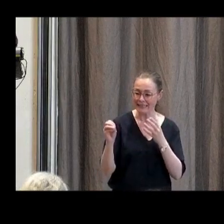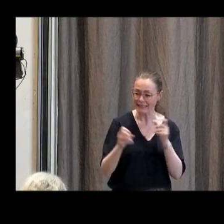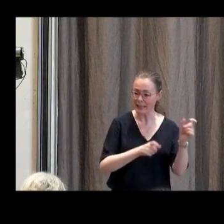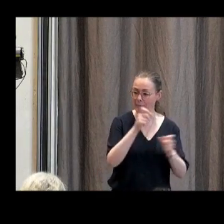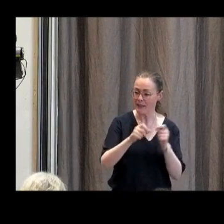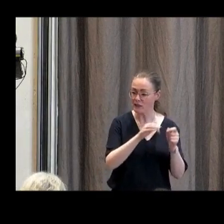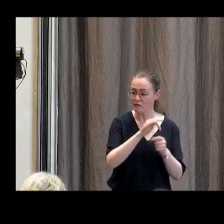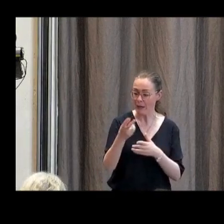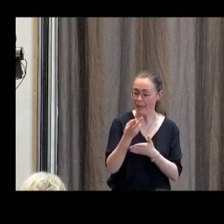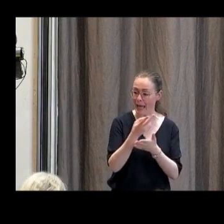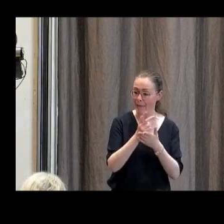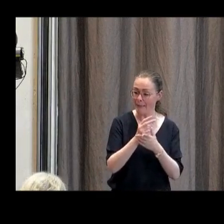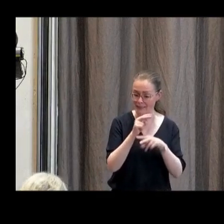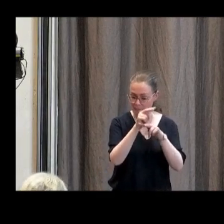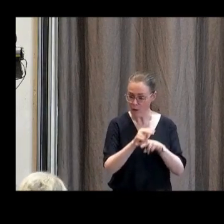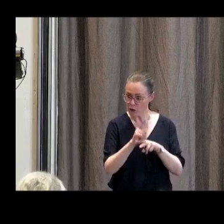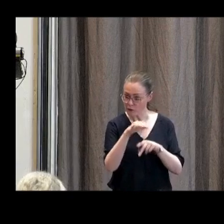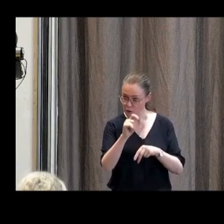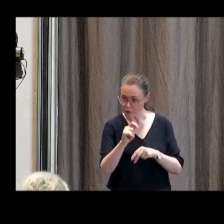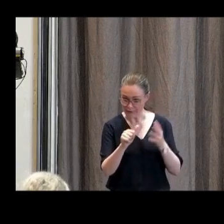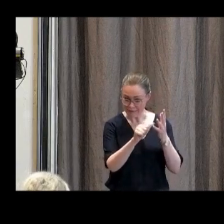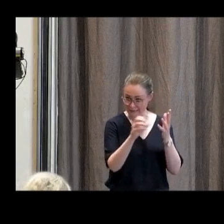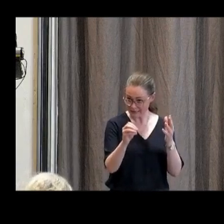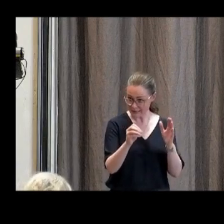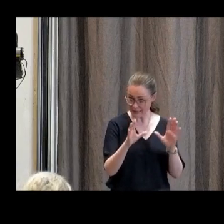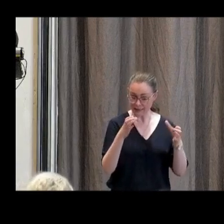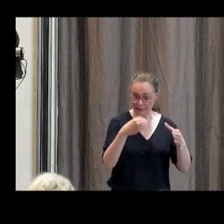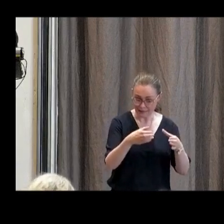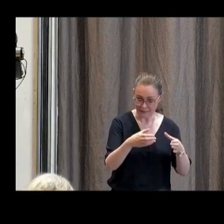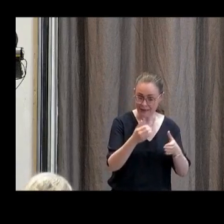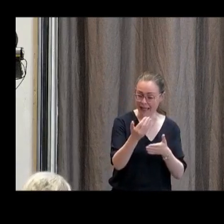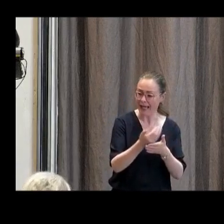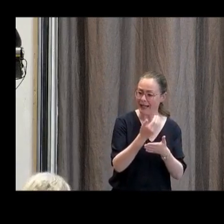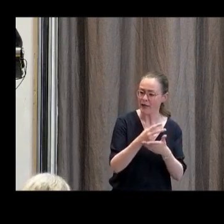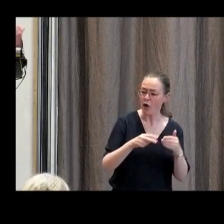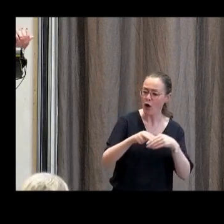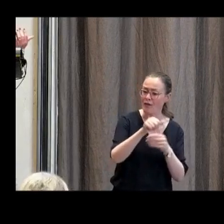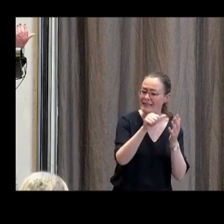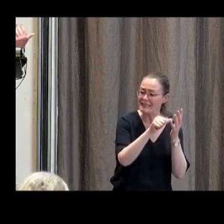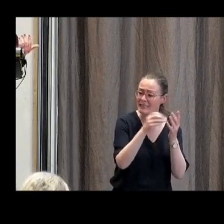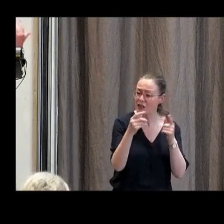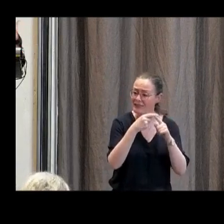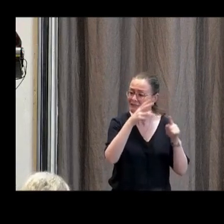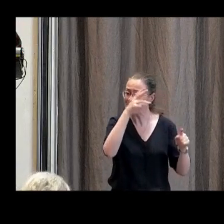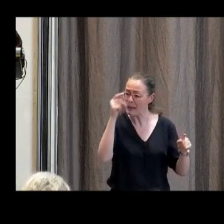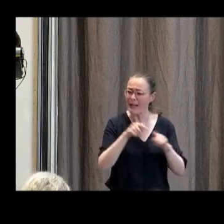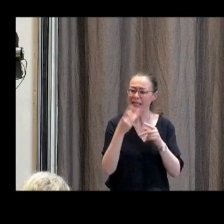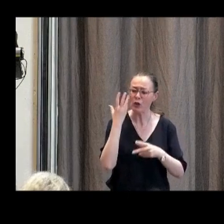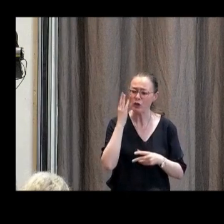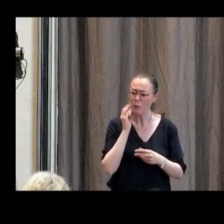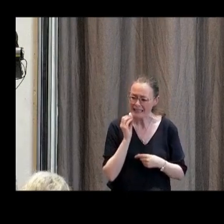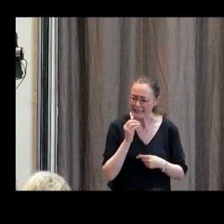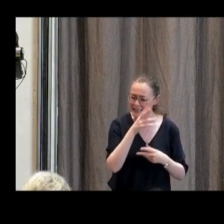an epilepsy monitoring unit where they collected over 600 samples, again, sweat